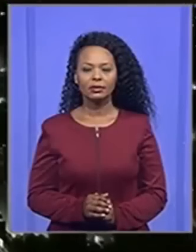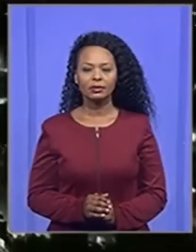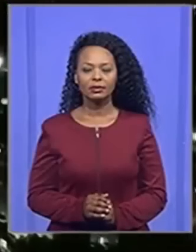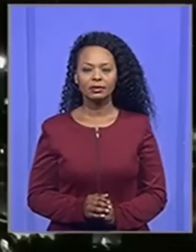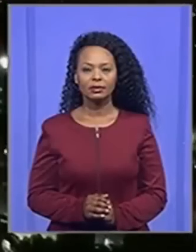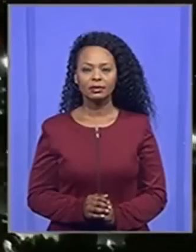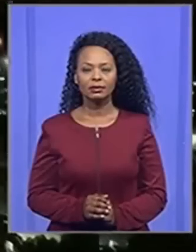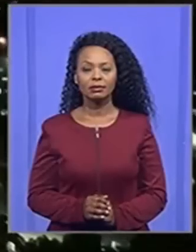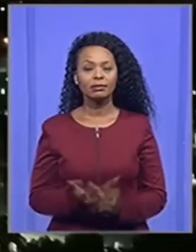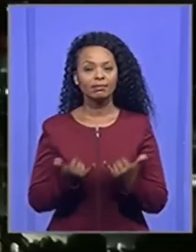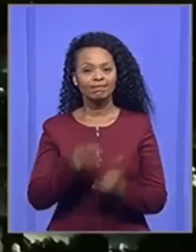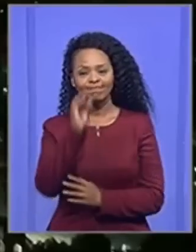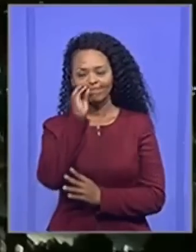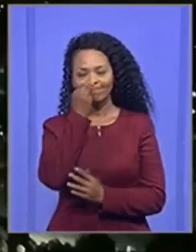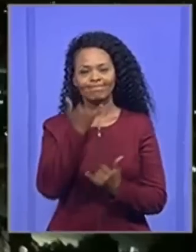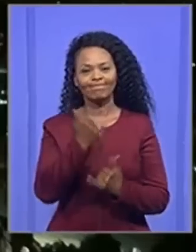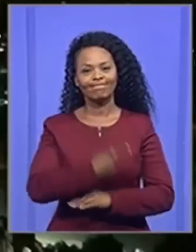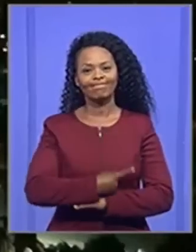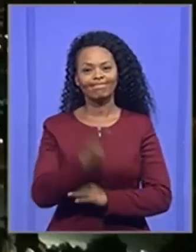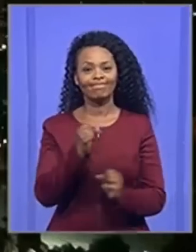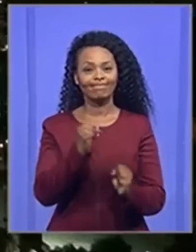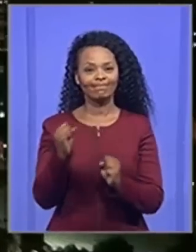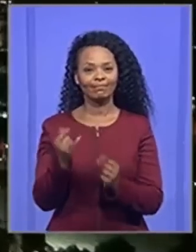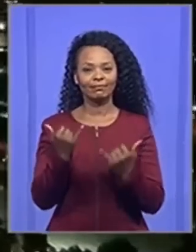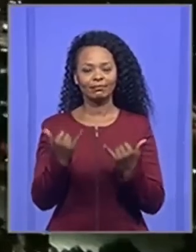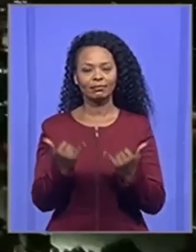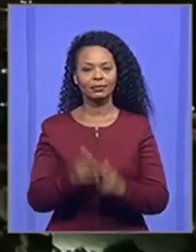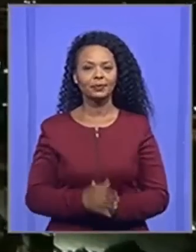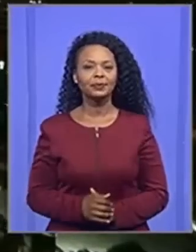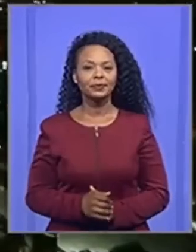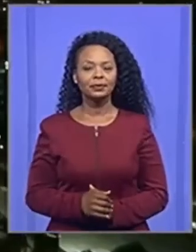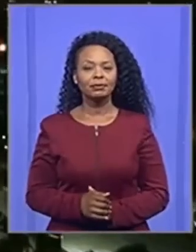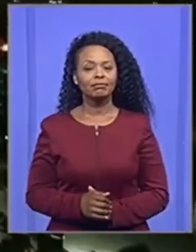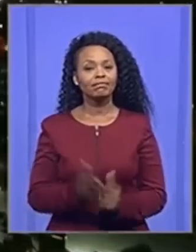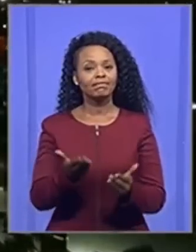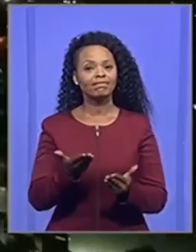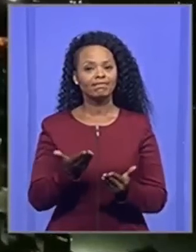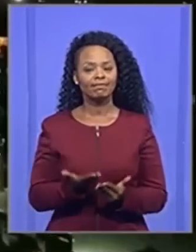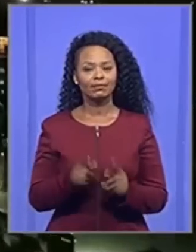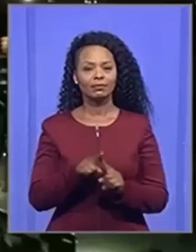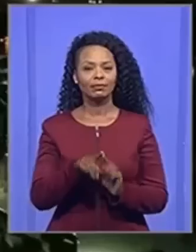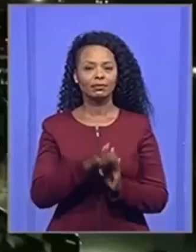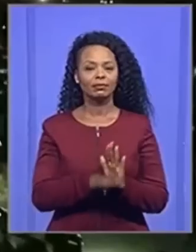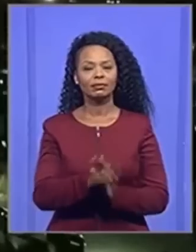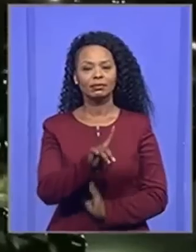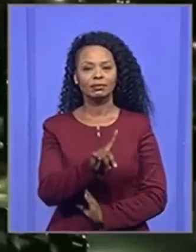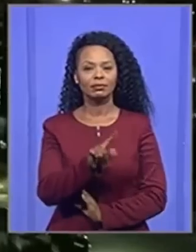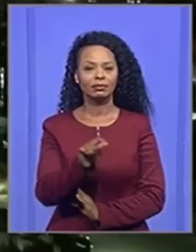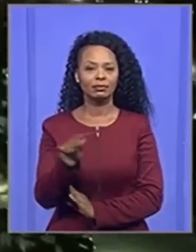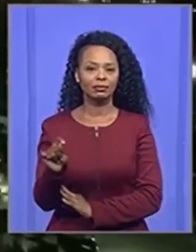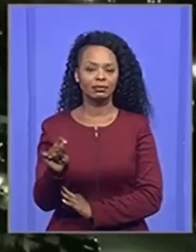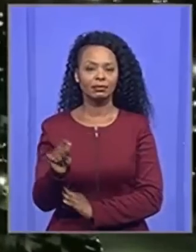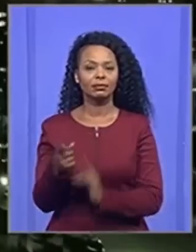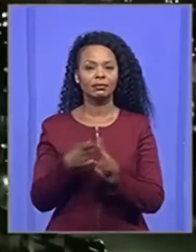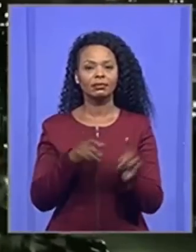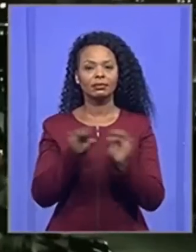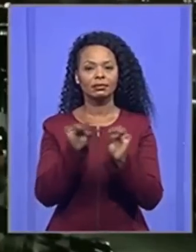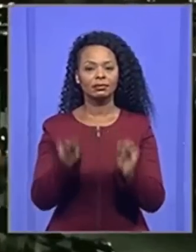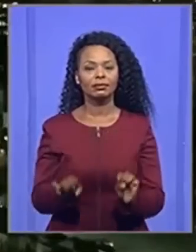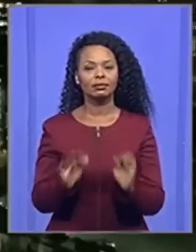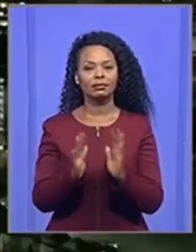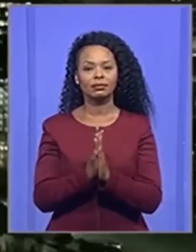Batho besho ke nako ya gore re le solele madireng a letšatši re a lamogela le babogedi ba rena ba kanala ya DTT re